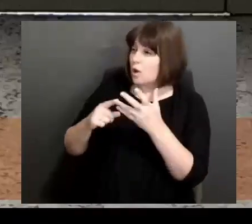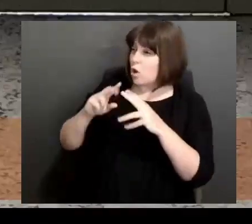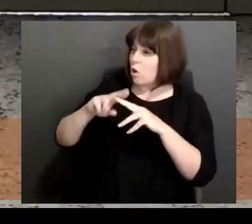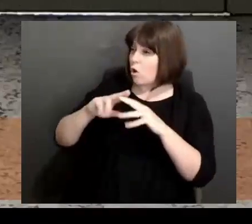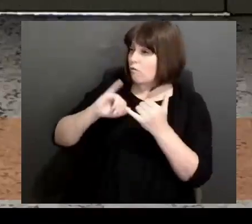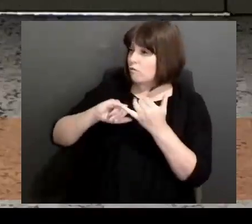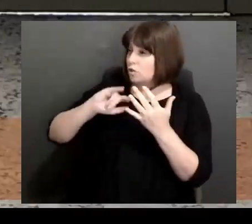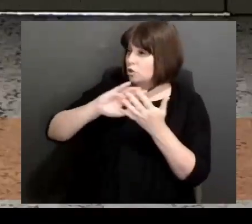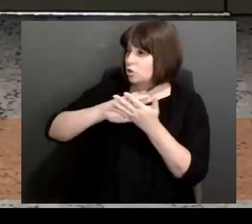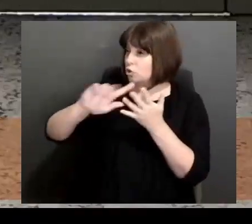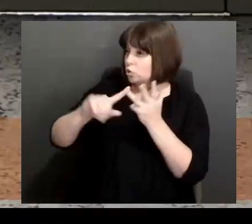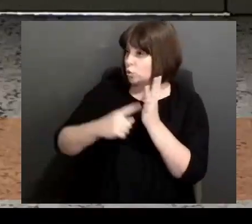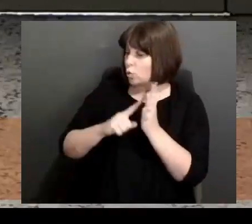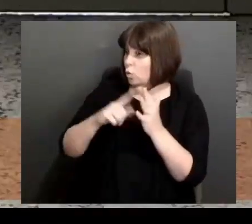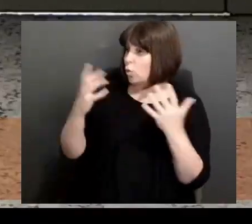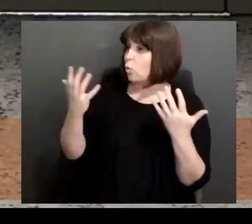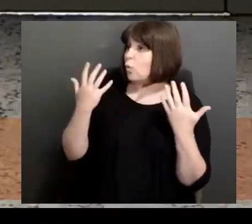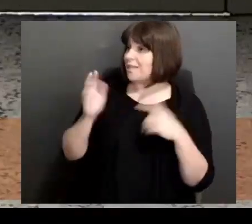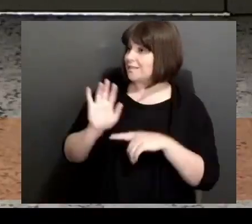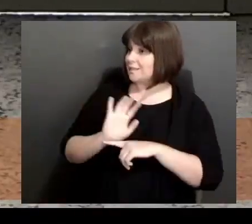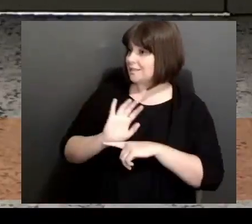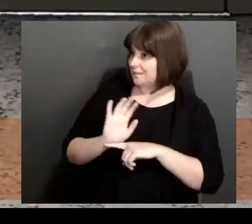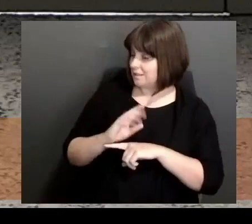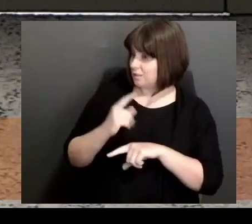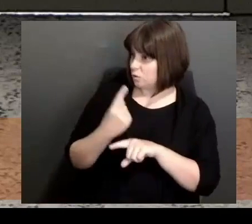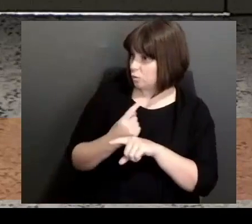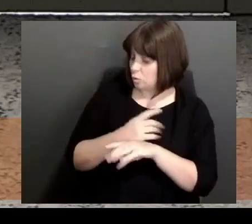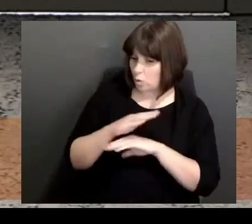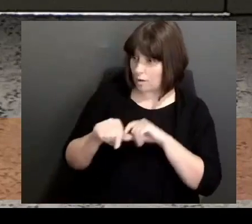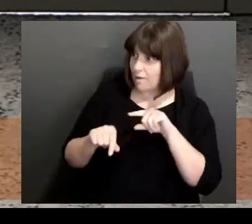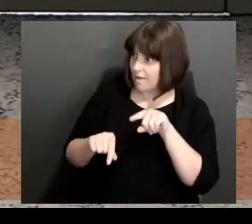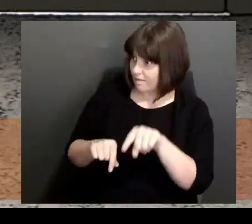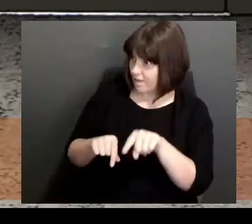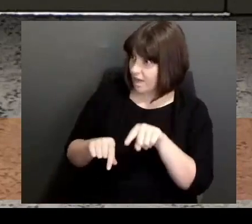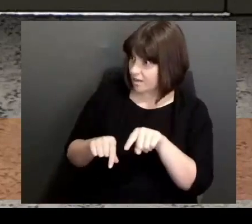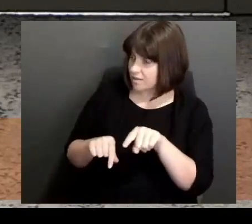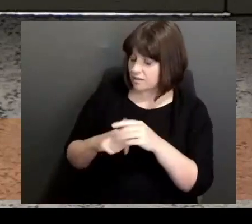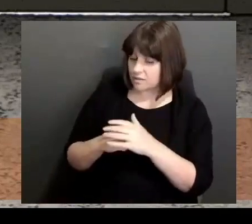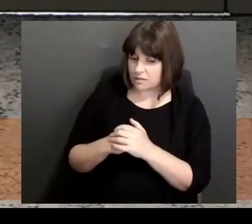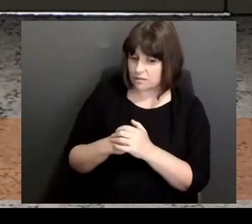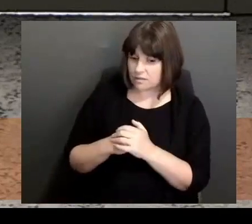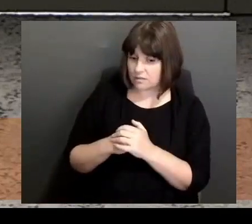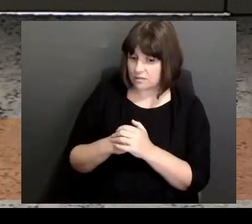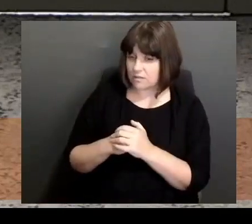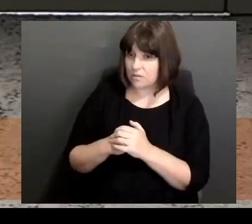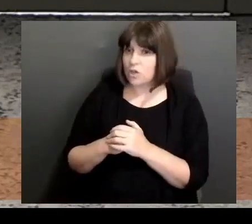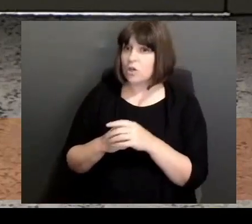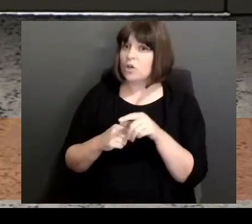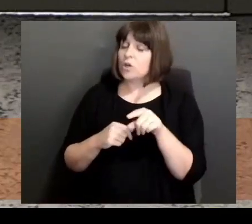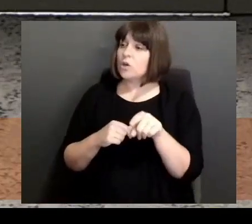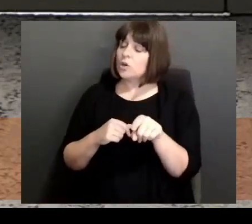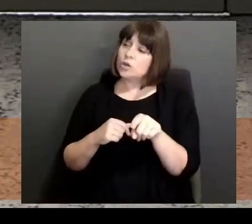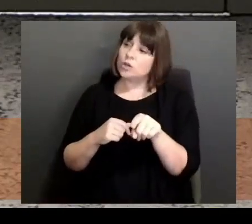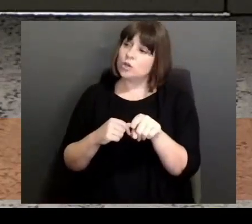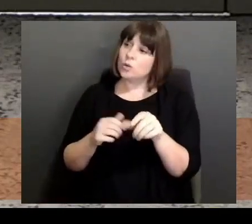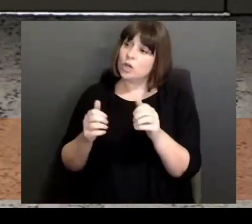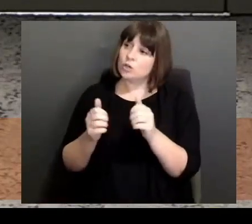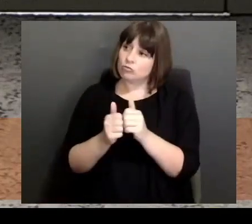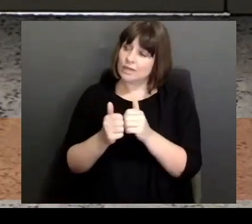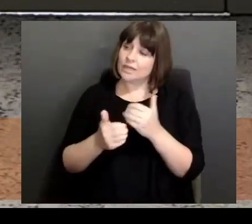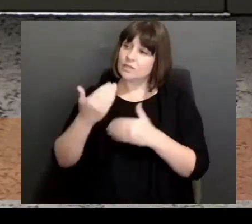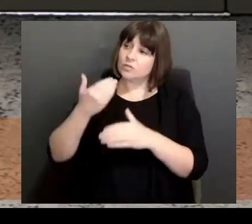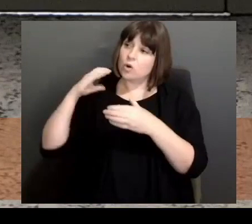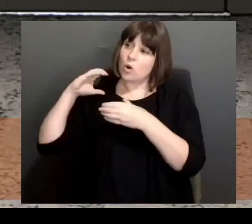and the GLAWAC publications? Do you agree in the broad that traditional owners should be